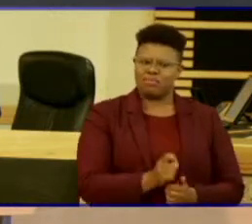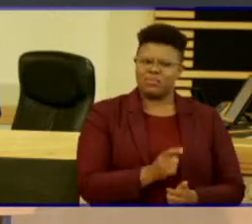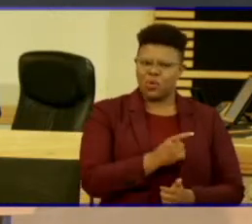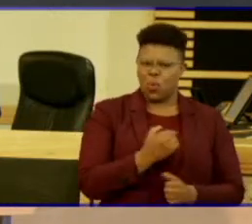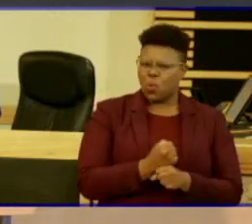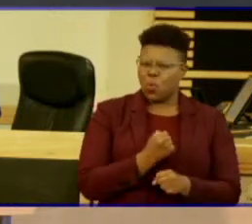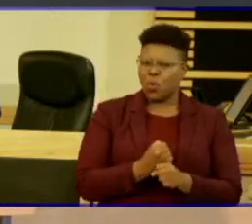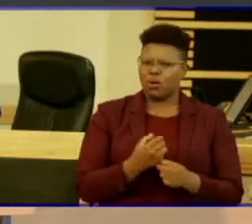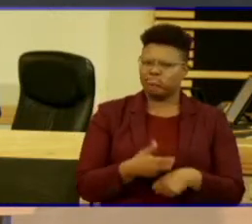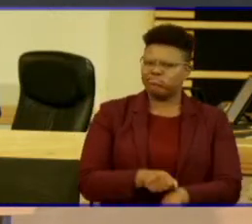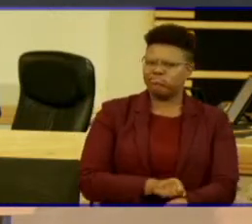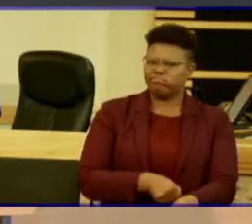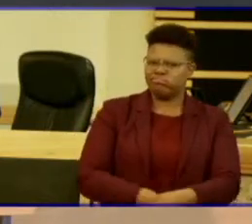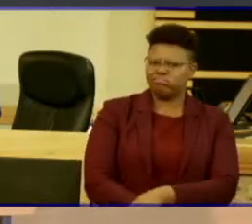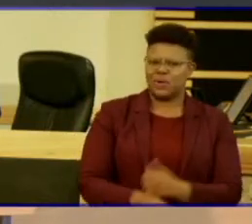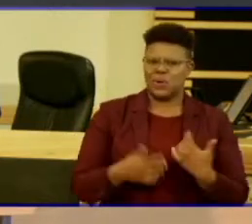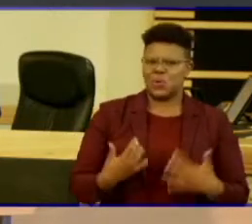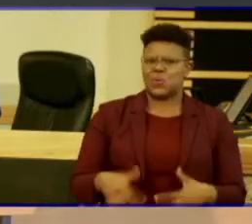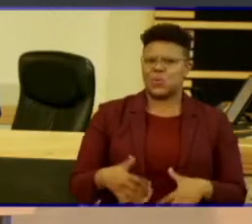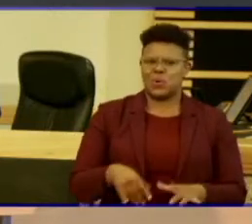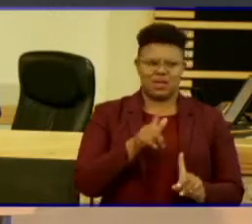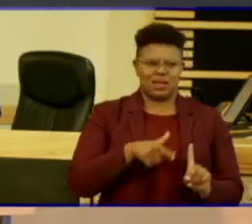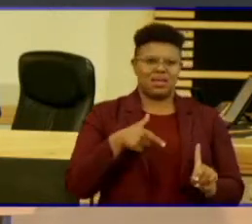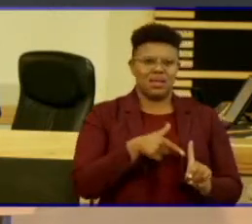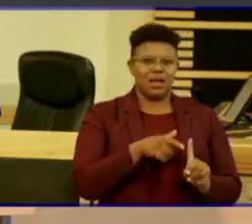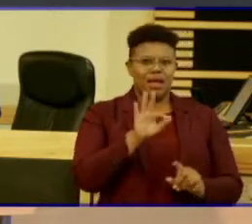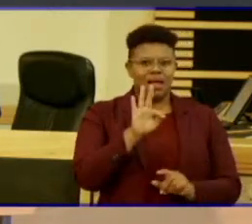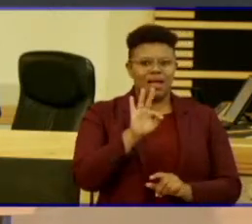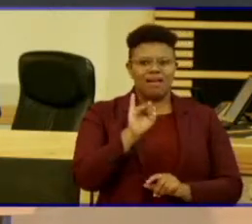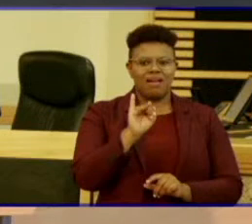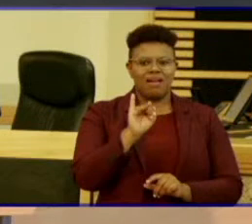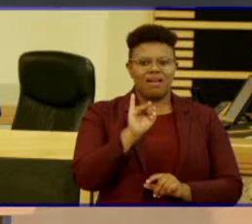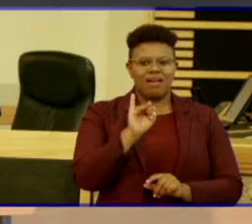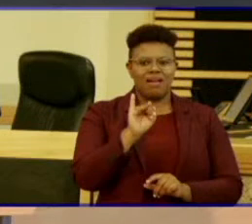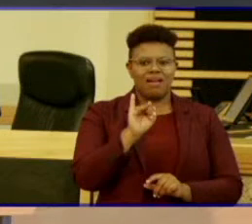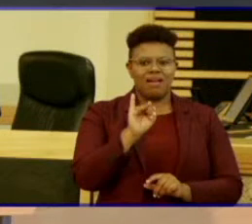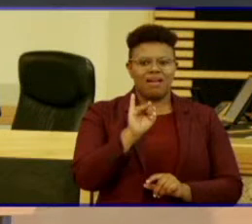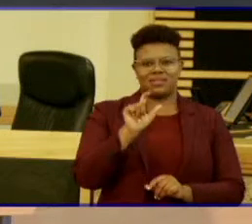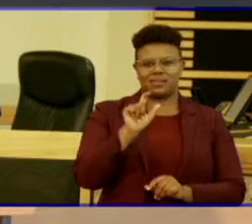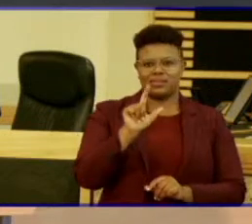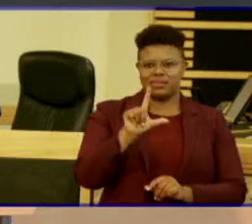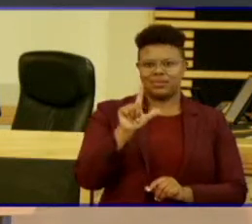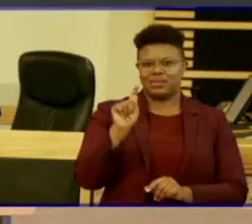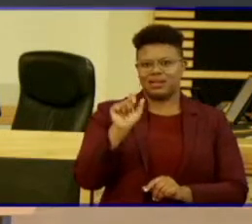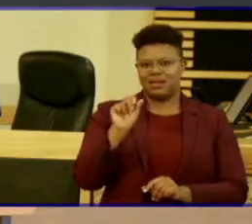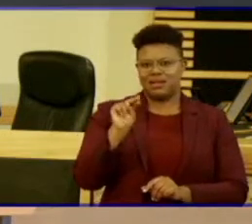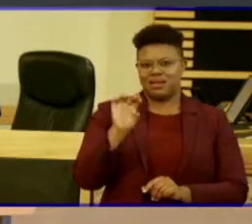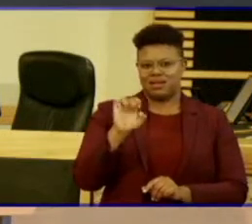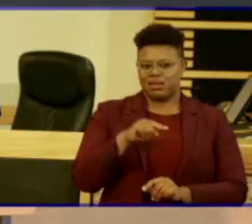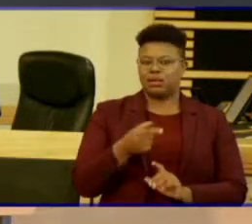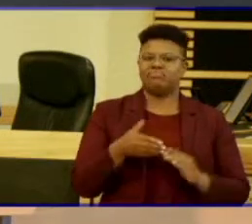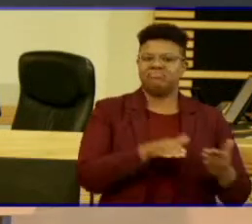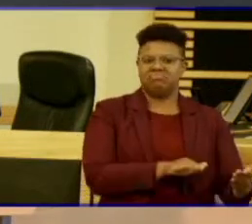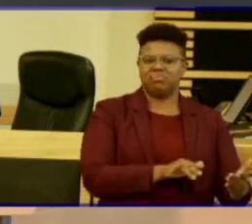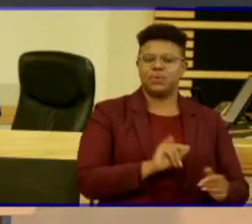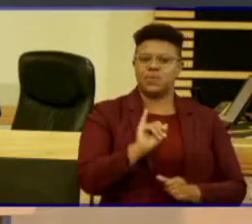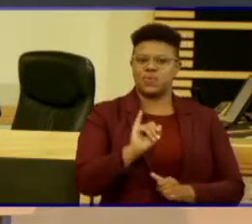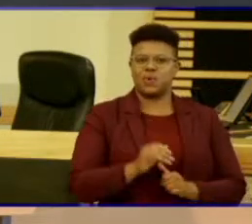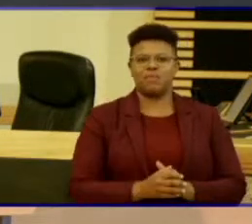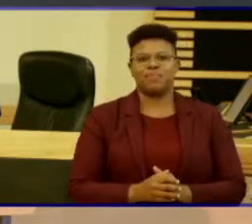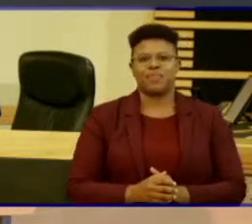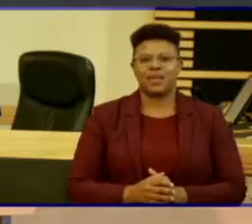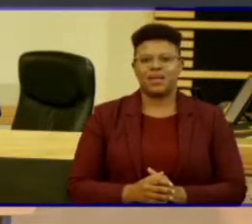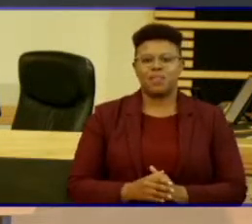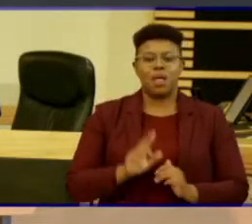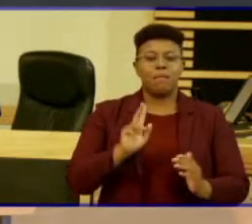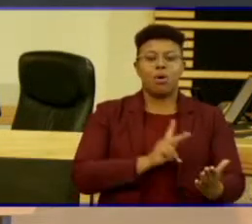legislature, Ubawo Honorable Mncedise Filtane. In the words of our foremost national poets,